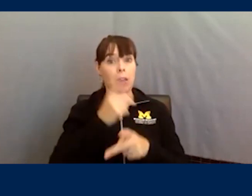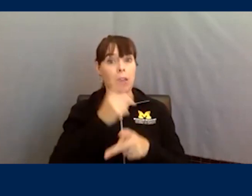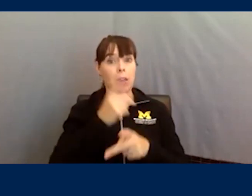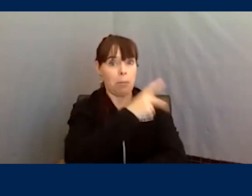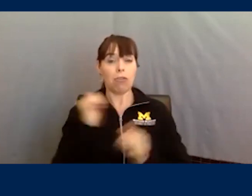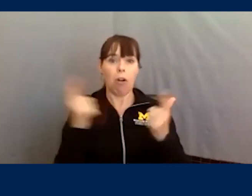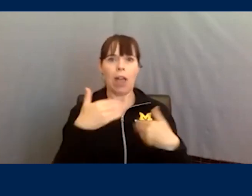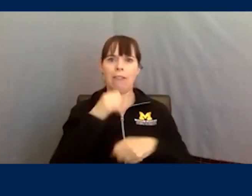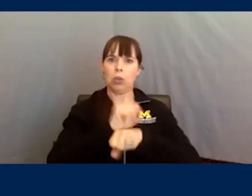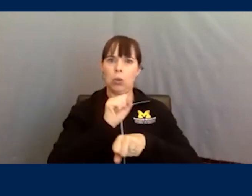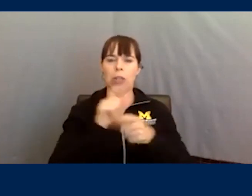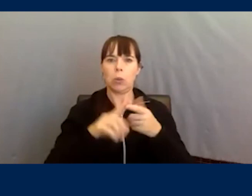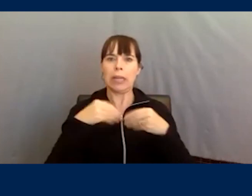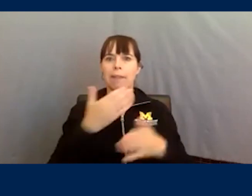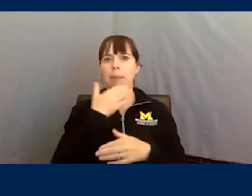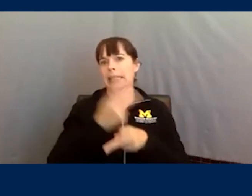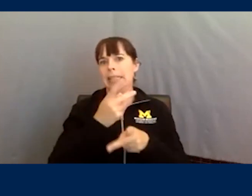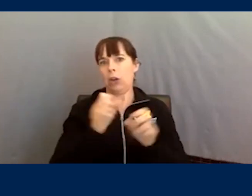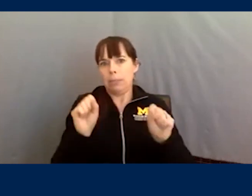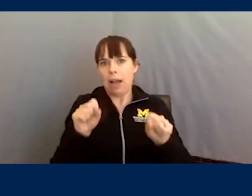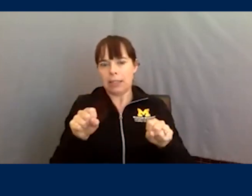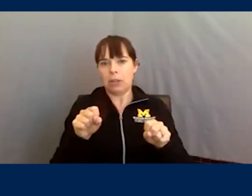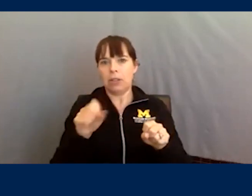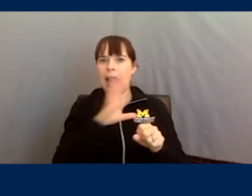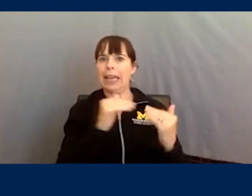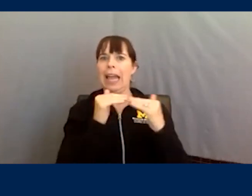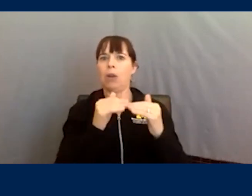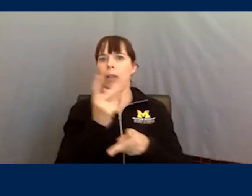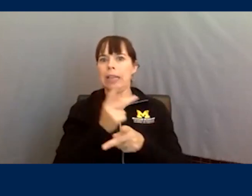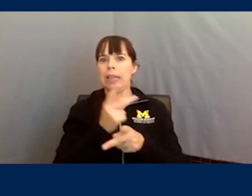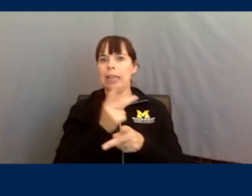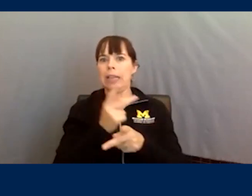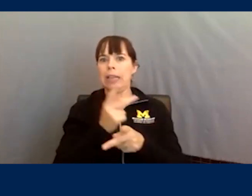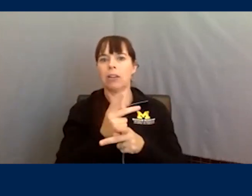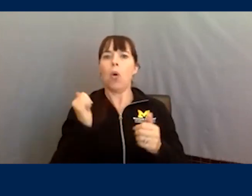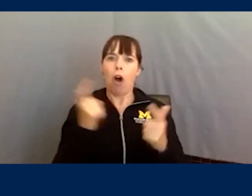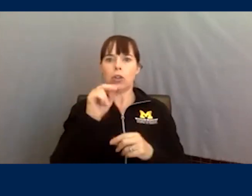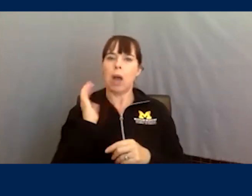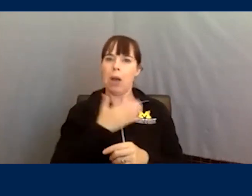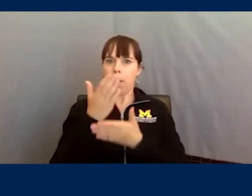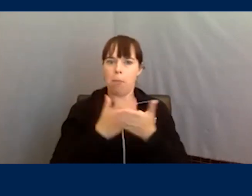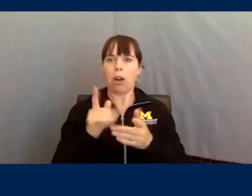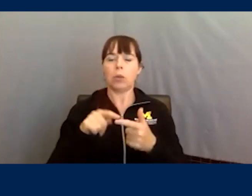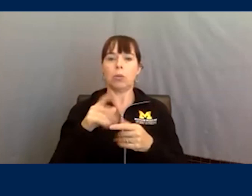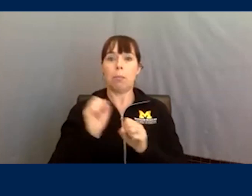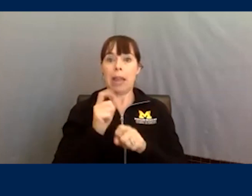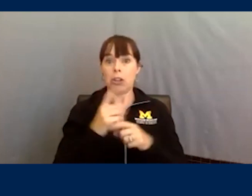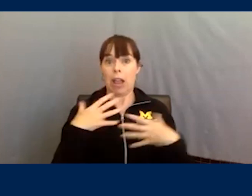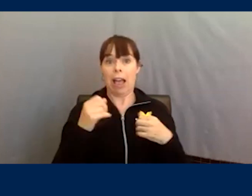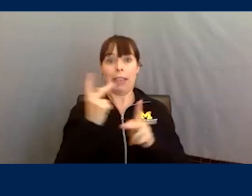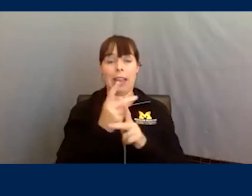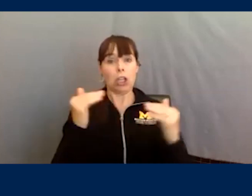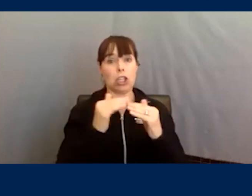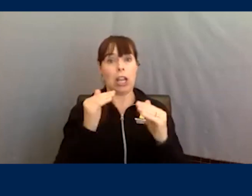have a duty to give the best care possible and equitable care. Let us all do our part to make healthcare justice reforms to